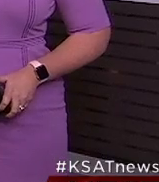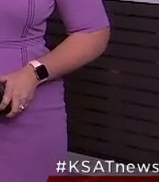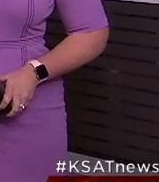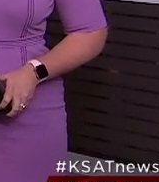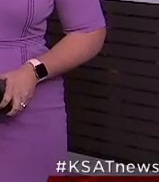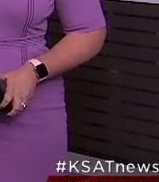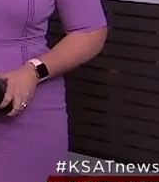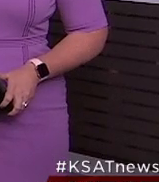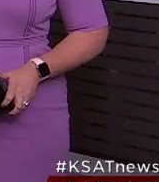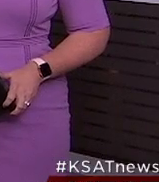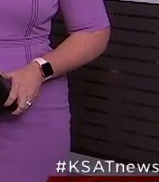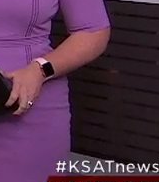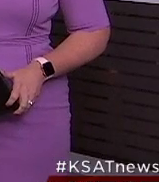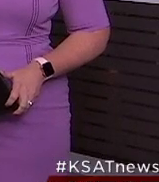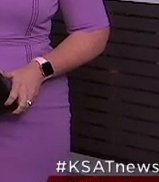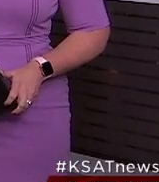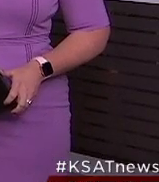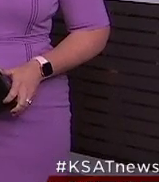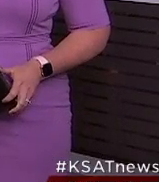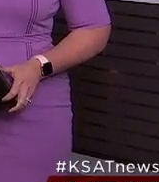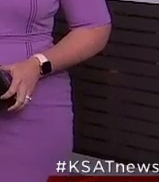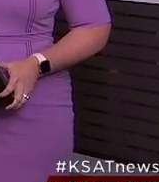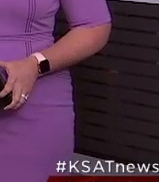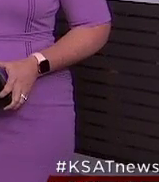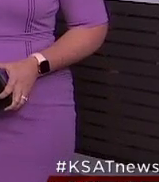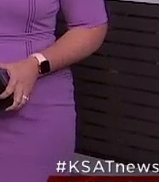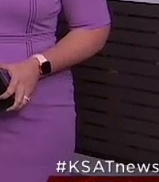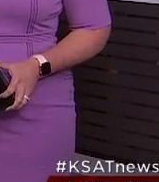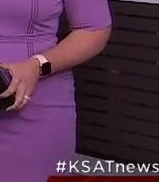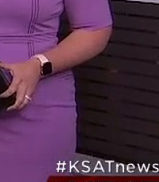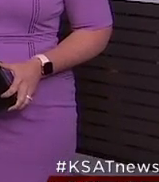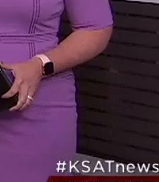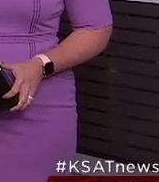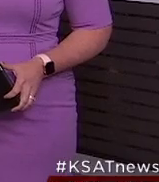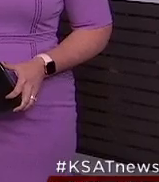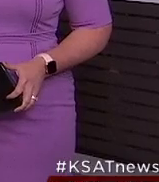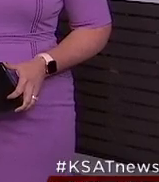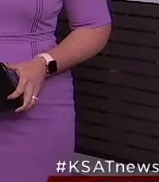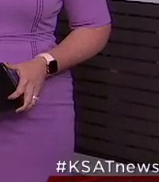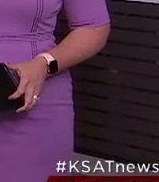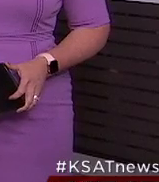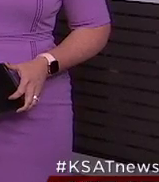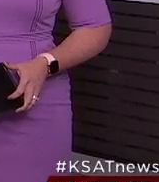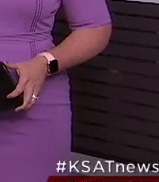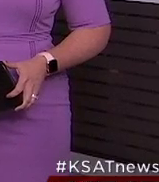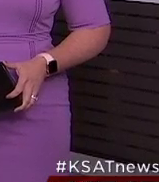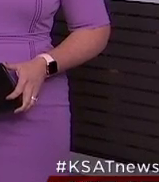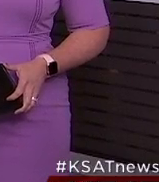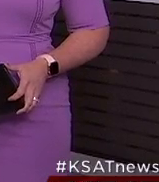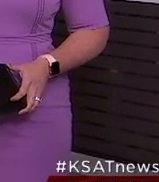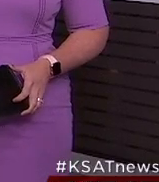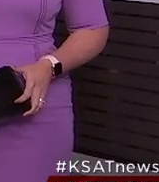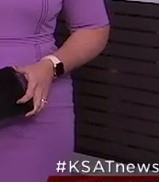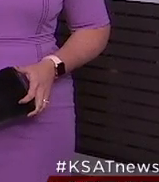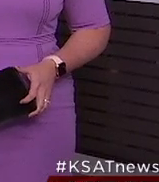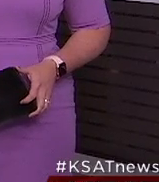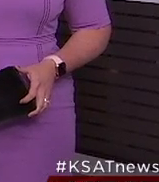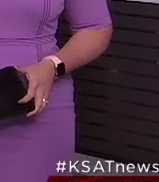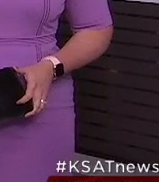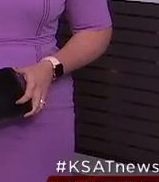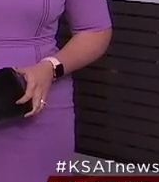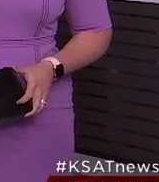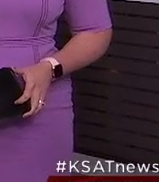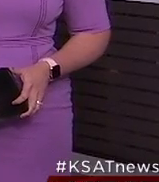700,000 dreamers the protection they've been seeking as legal residents or U.S. citizens. The United States House has voted to approve the American Dream